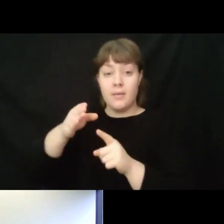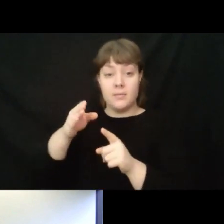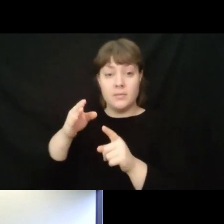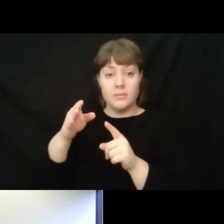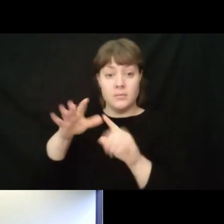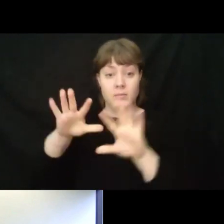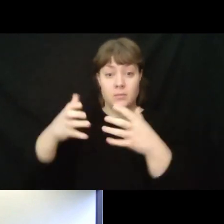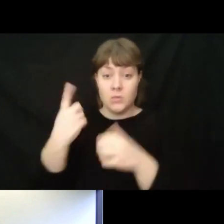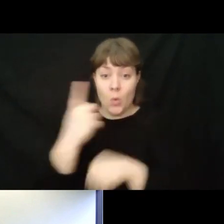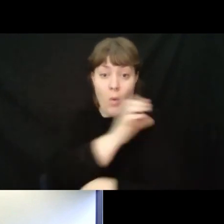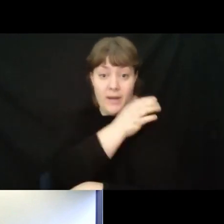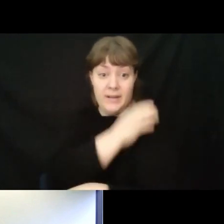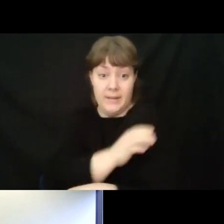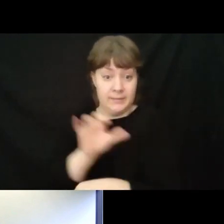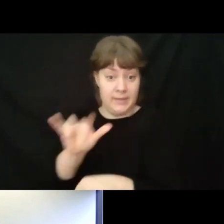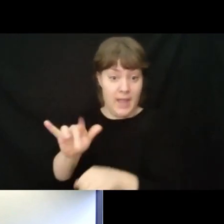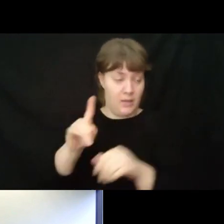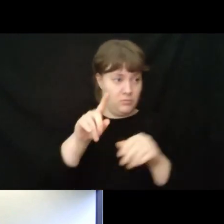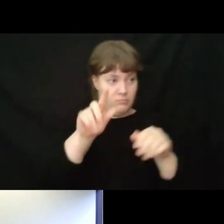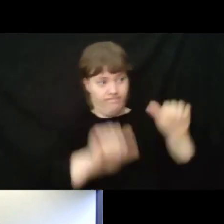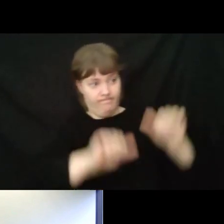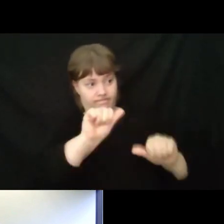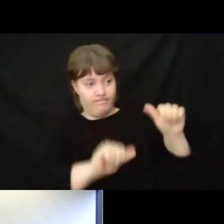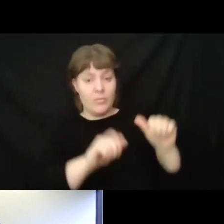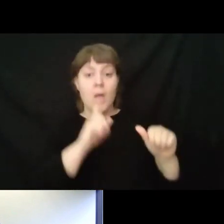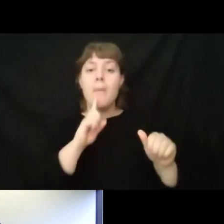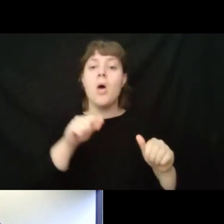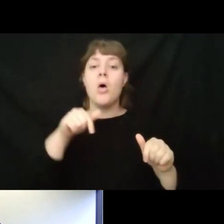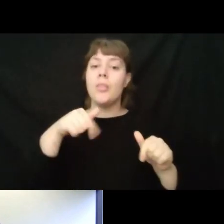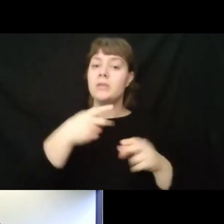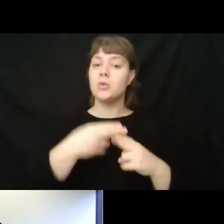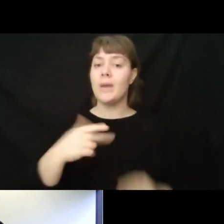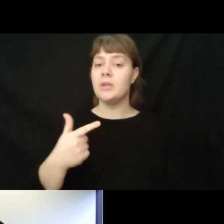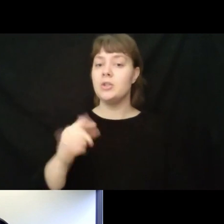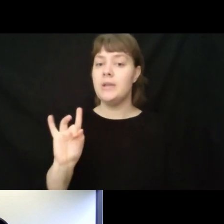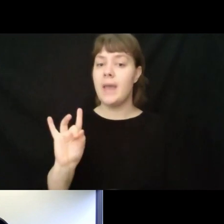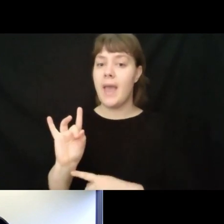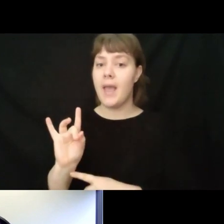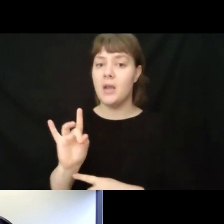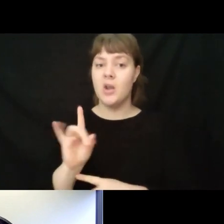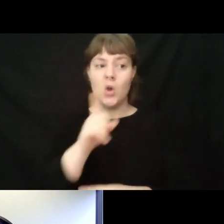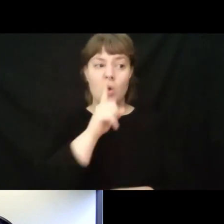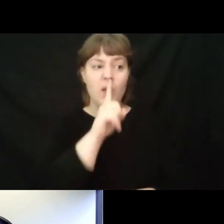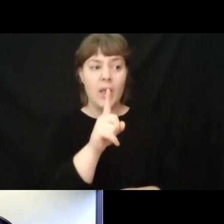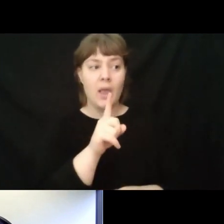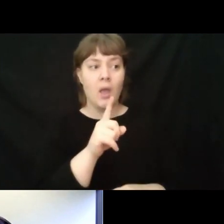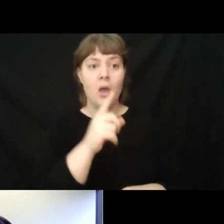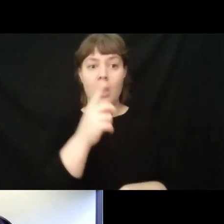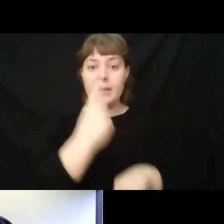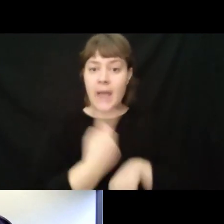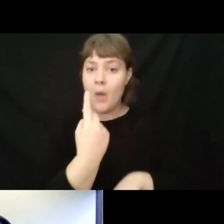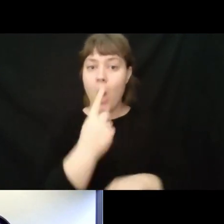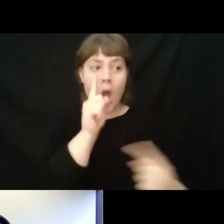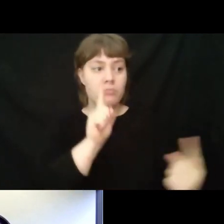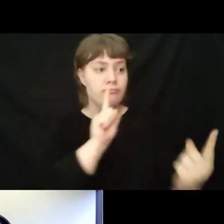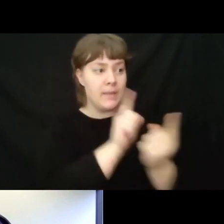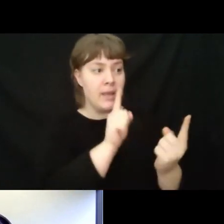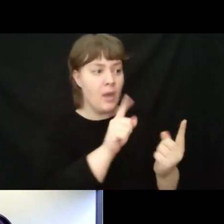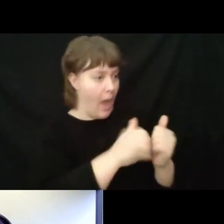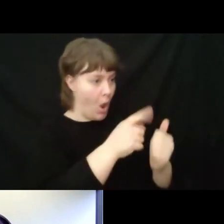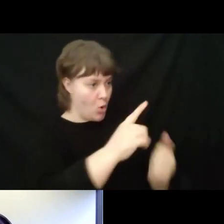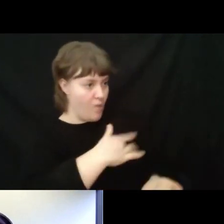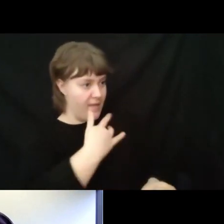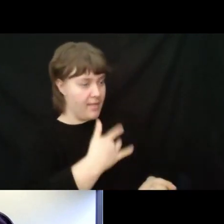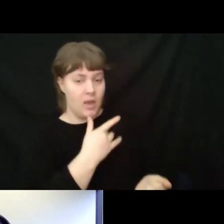My quick screening is to hear from our patients, how are you feeling right when we meet you on day one? And how can we help you